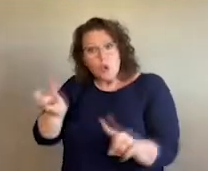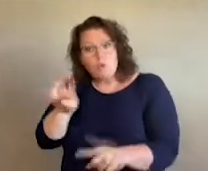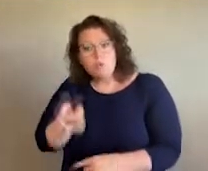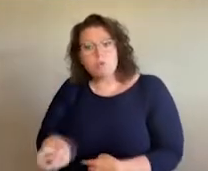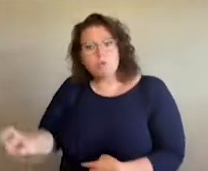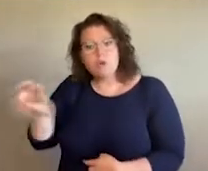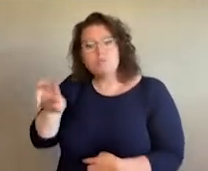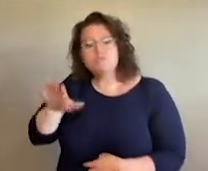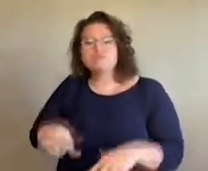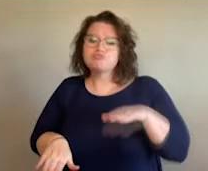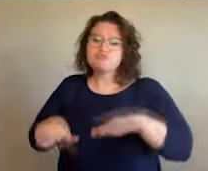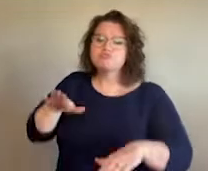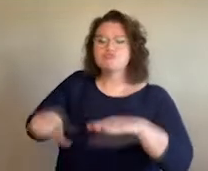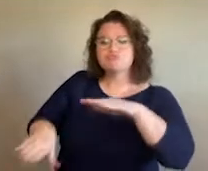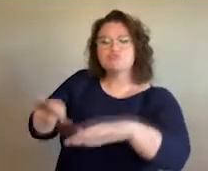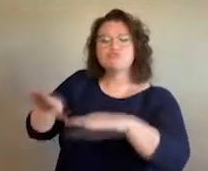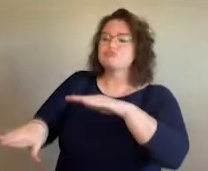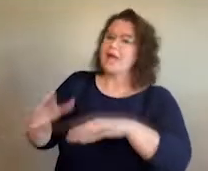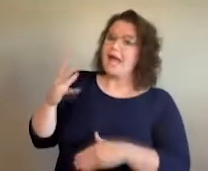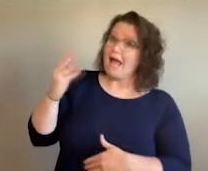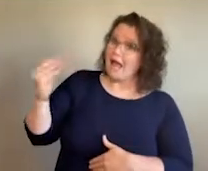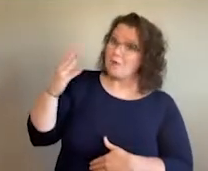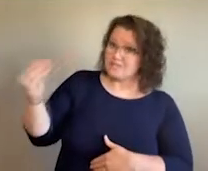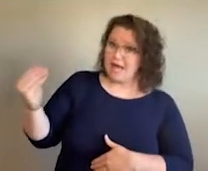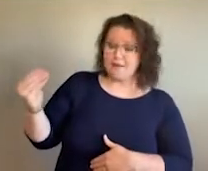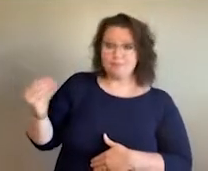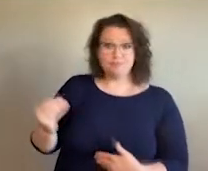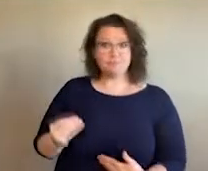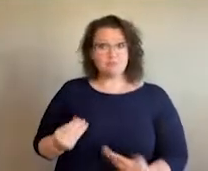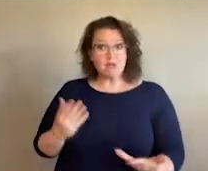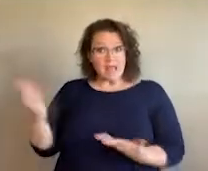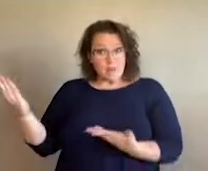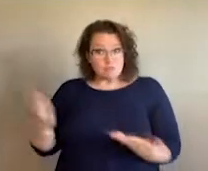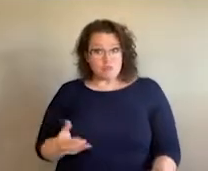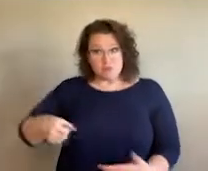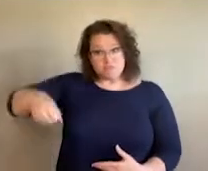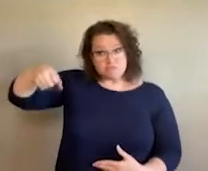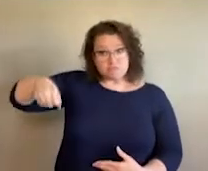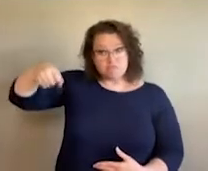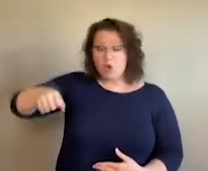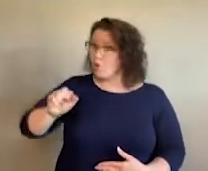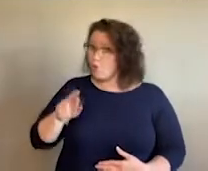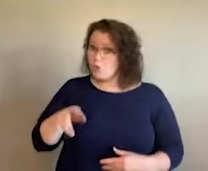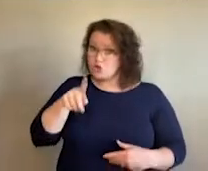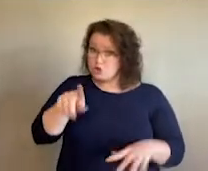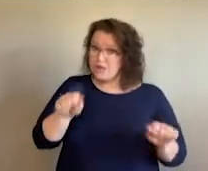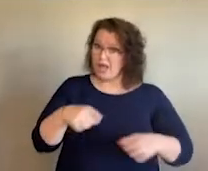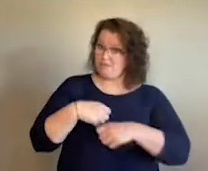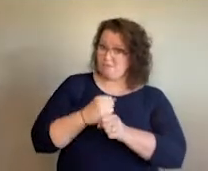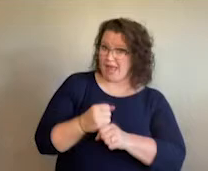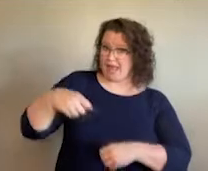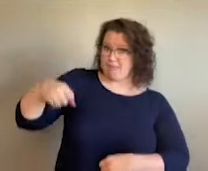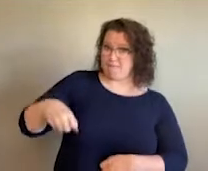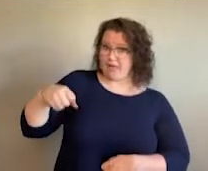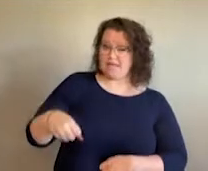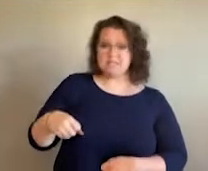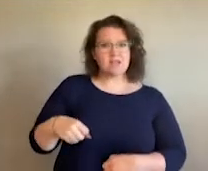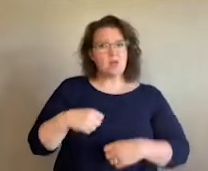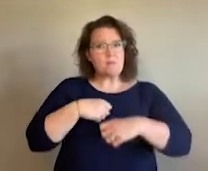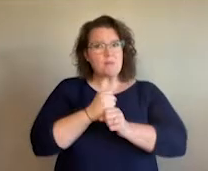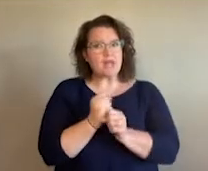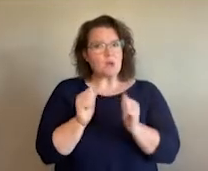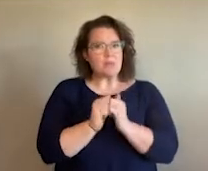can even bring a little basket like mine, or if you don't have a basket at home, you can always create your own little basket out of